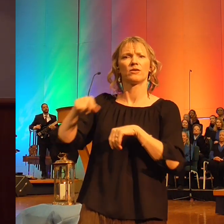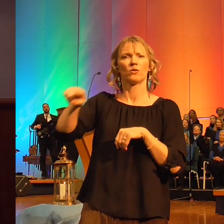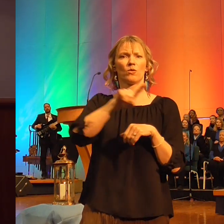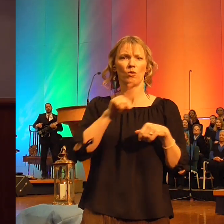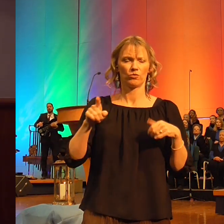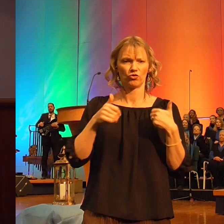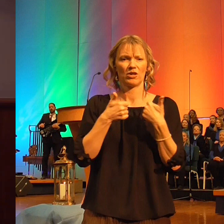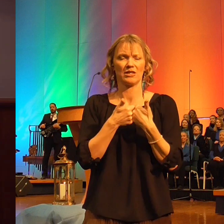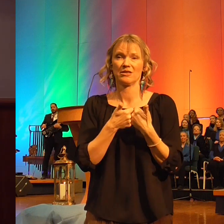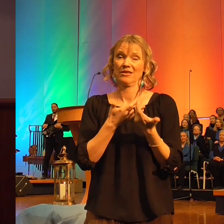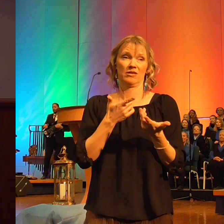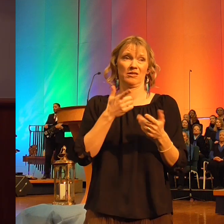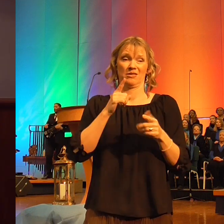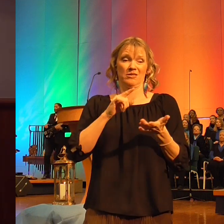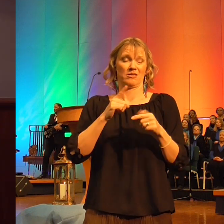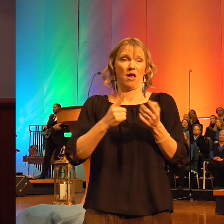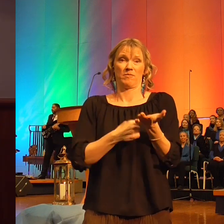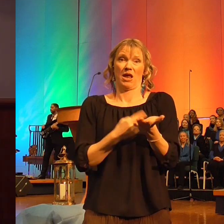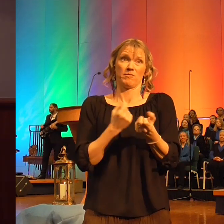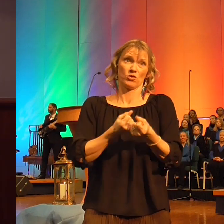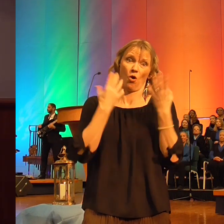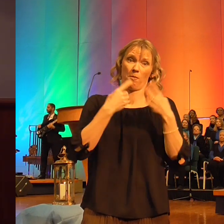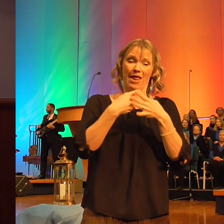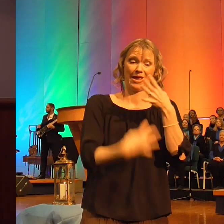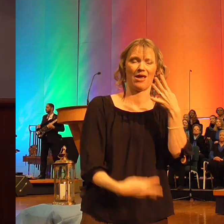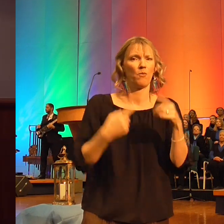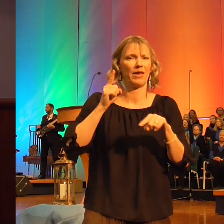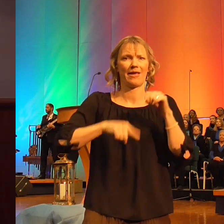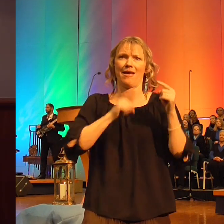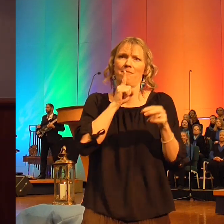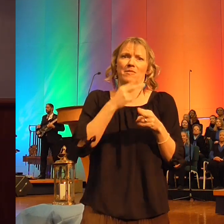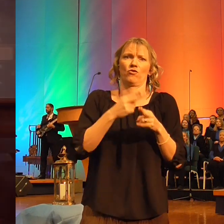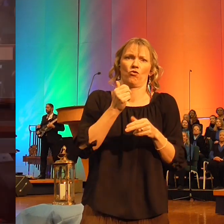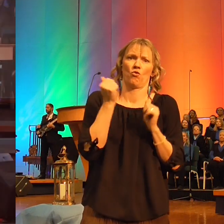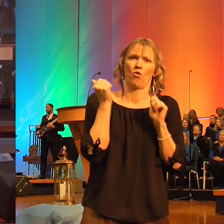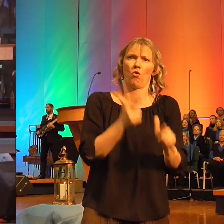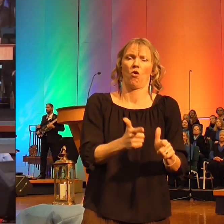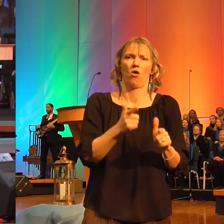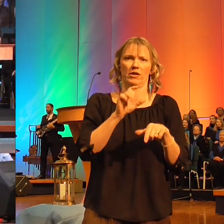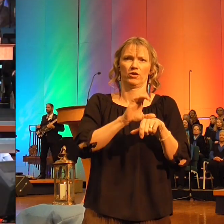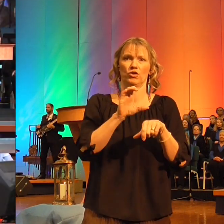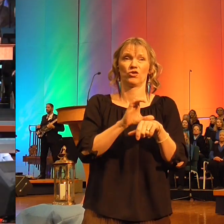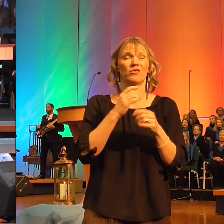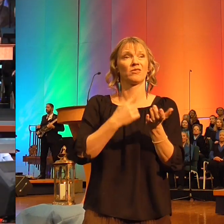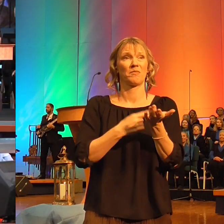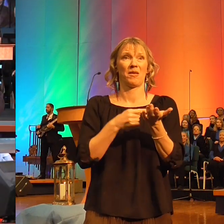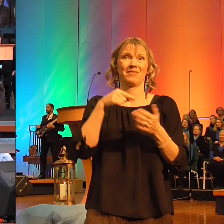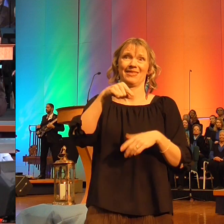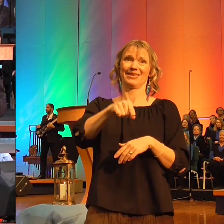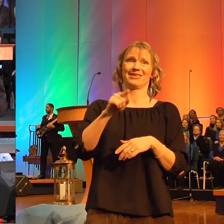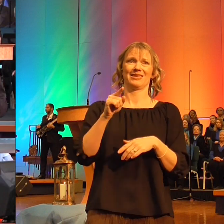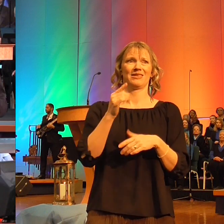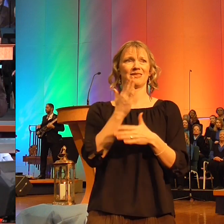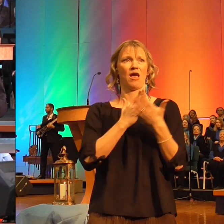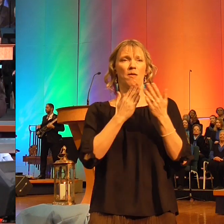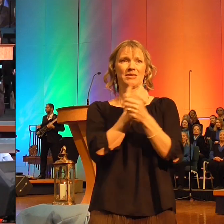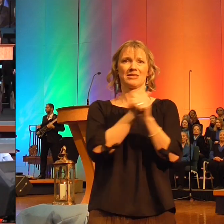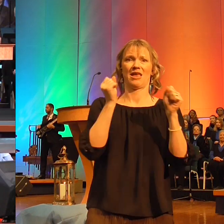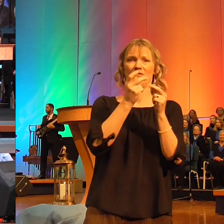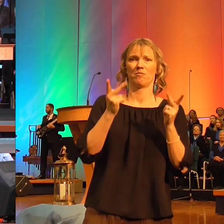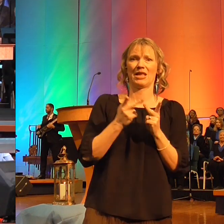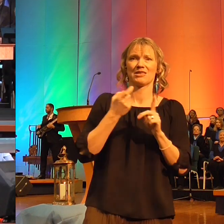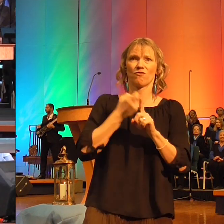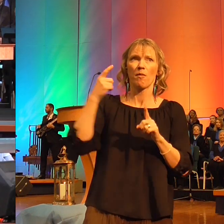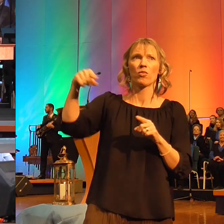many, we can't mention them all in church. And sometimes, for a lot of us, this is the only oasis from all of those challenges going on in the world